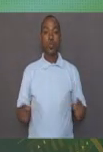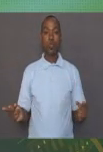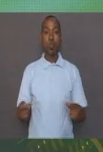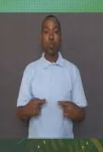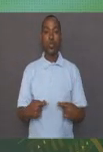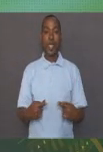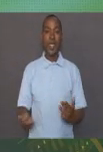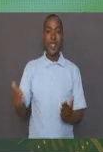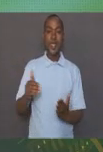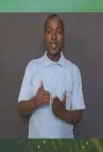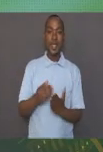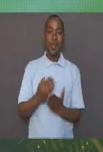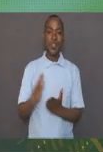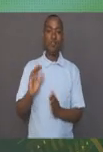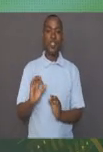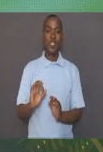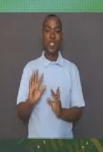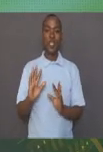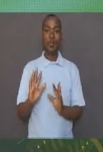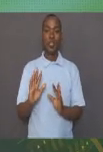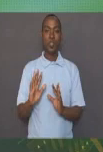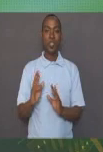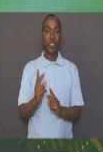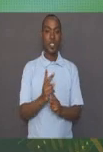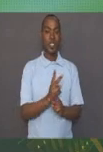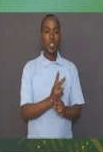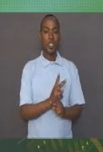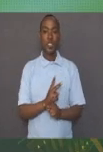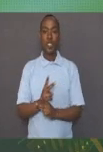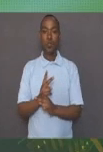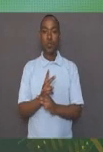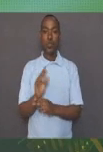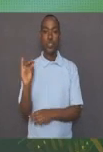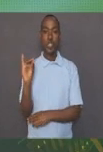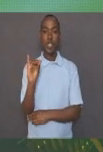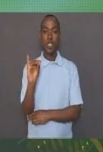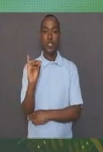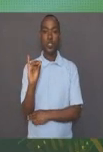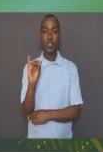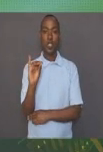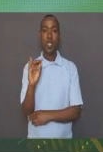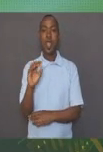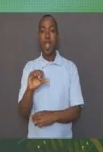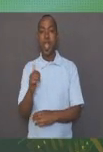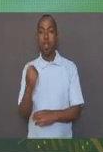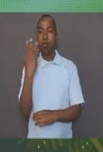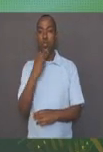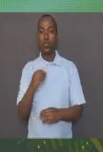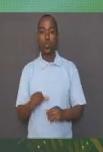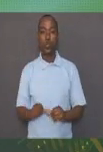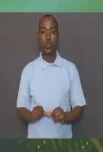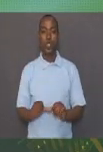restoring, and conserving some of the forests and ecosystems